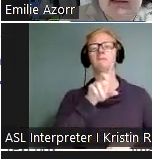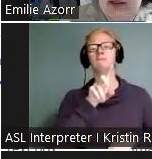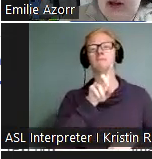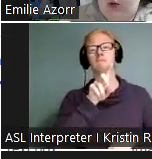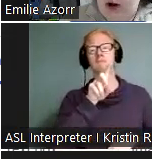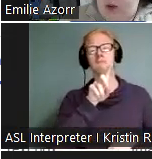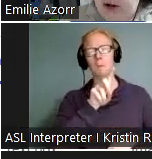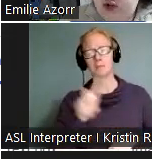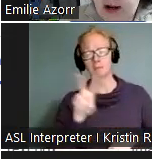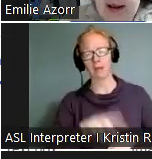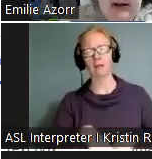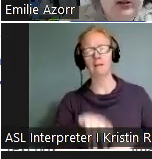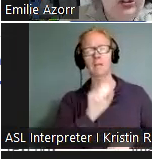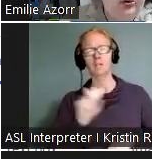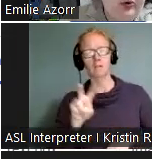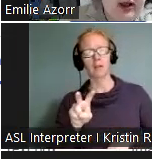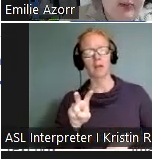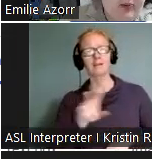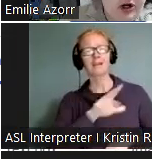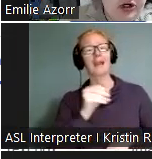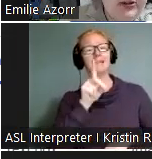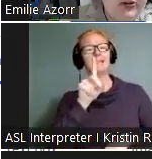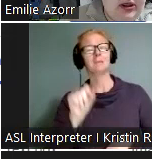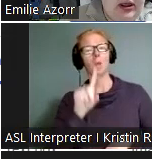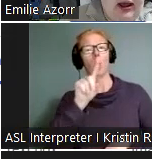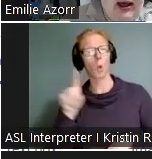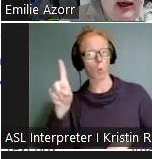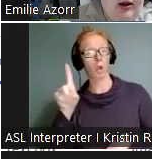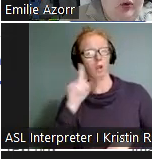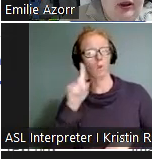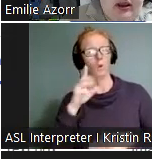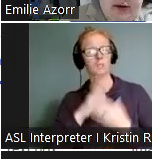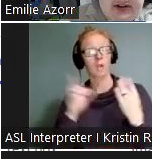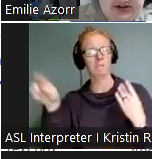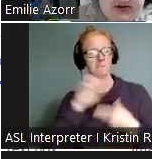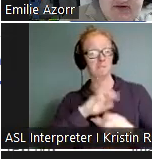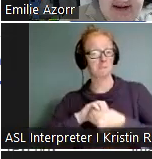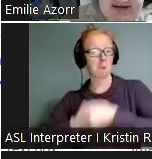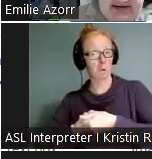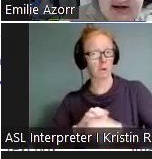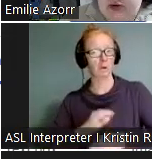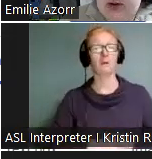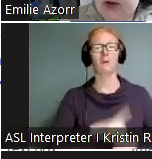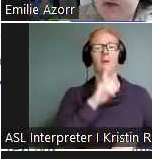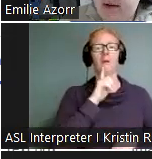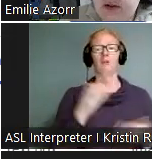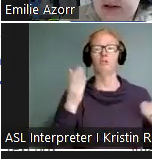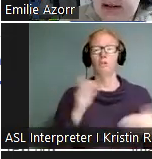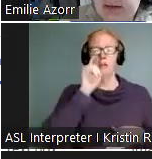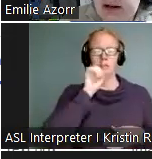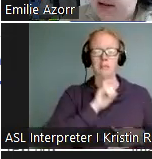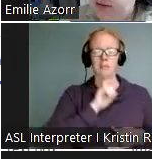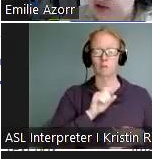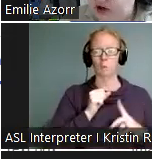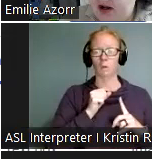and Sexual Violence and Disability 101 training to a couple partners. We hosted Serving Sexual Assault Survivors